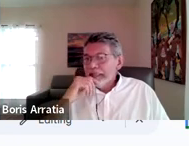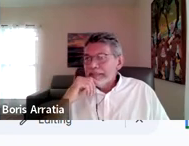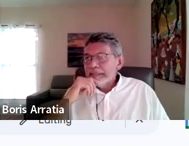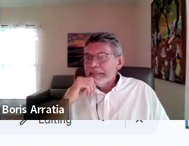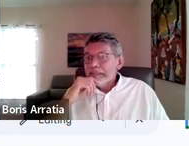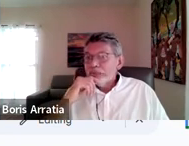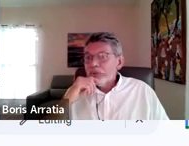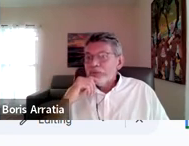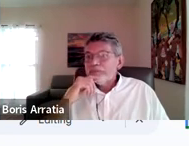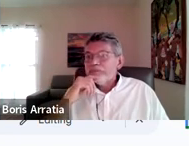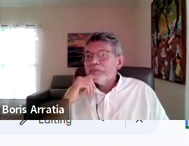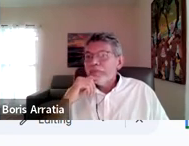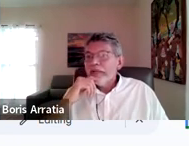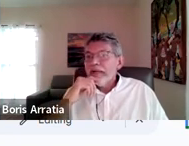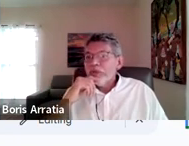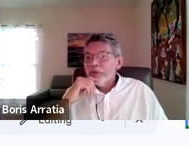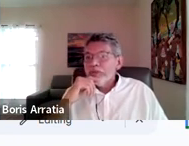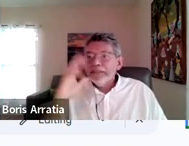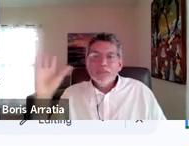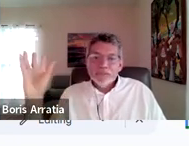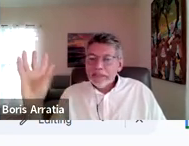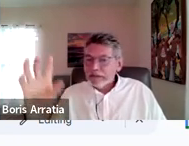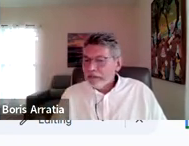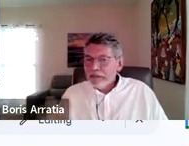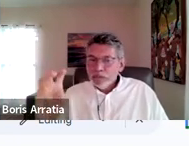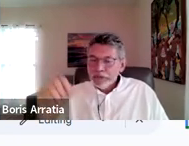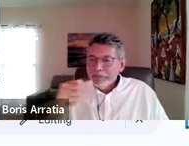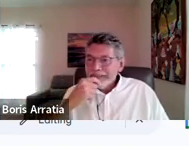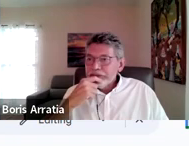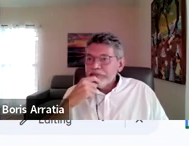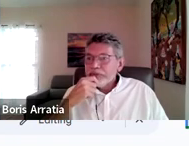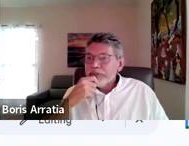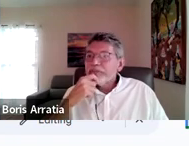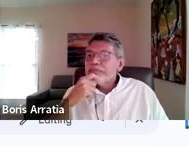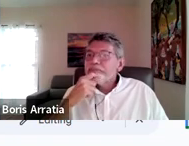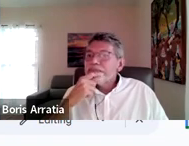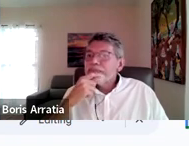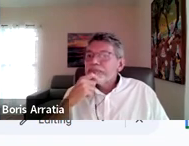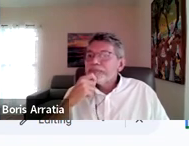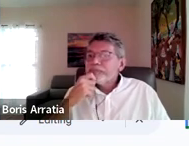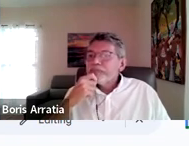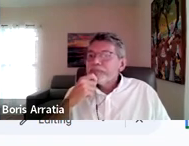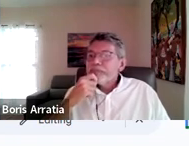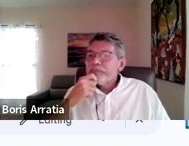really taking a lead role where other agencies are really benefiting from this.